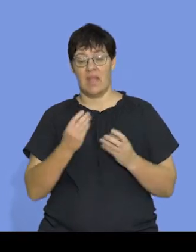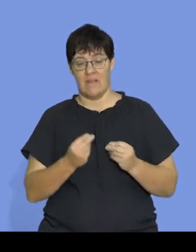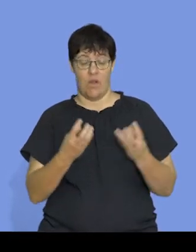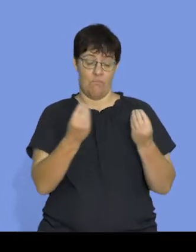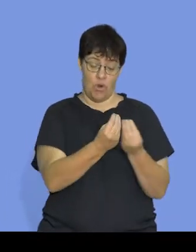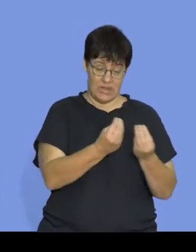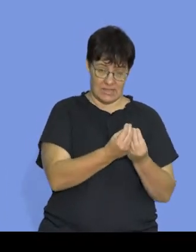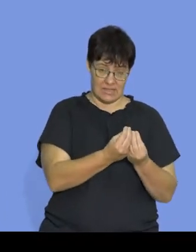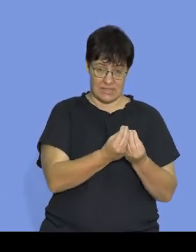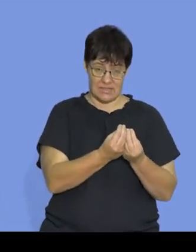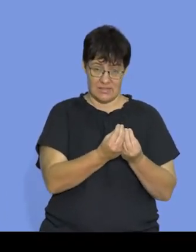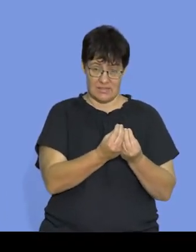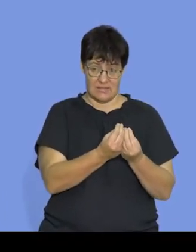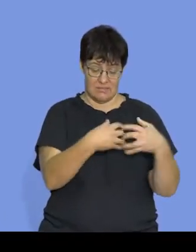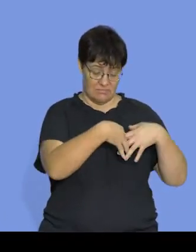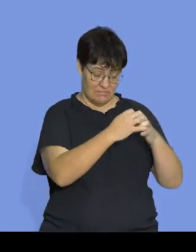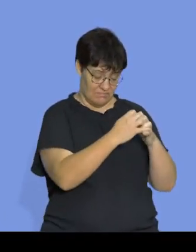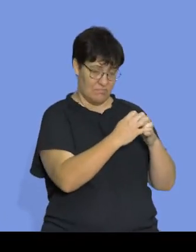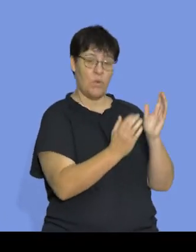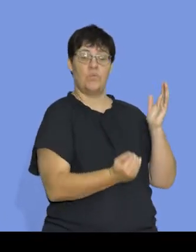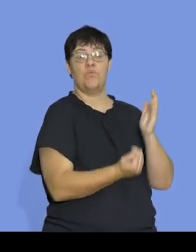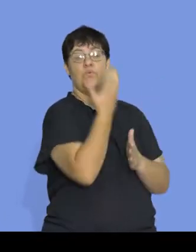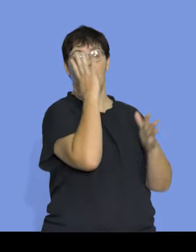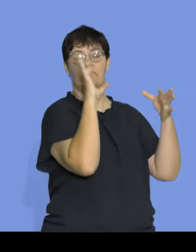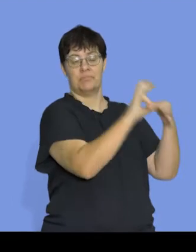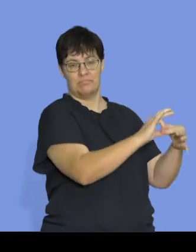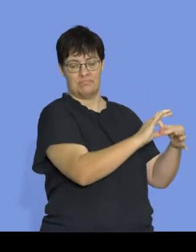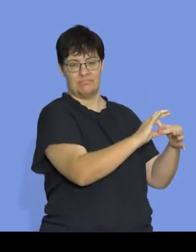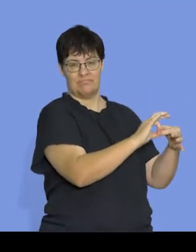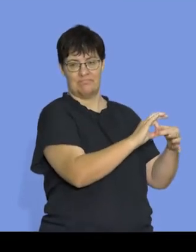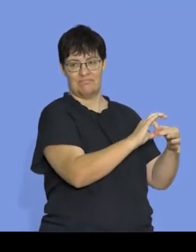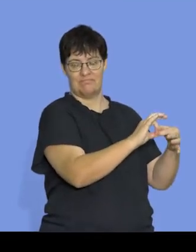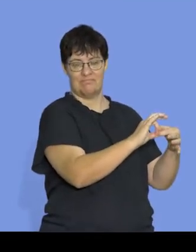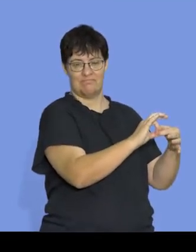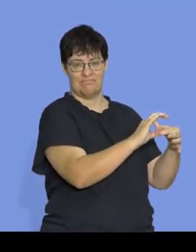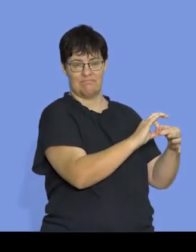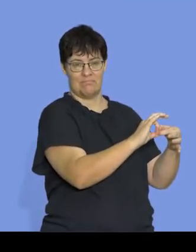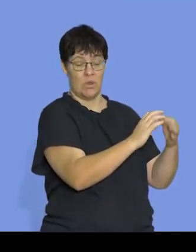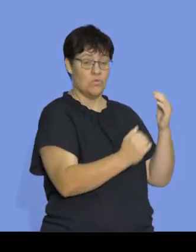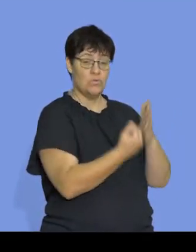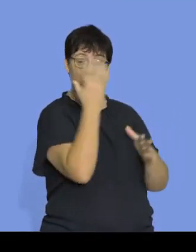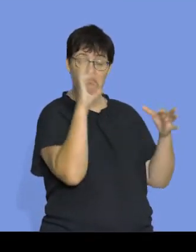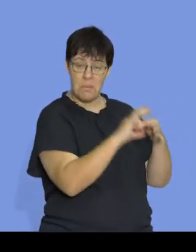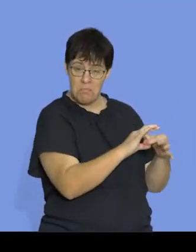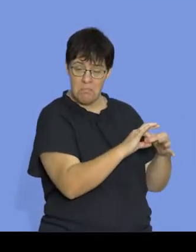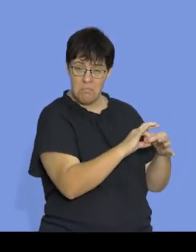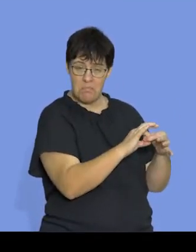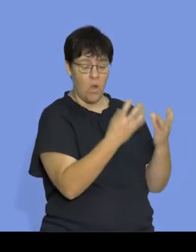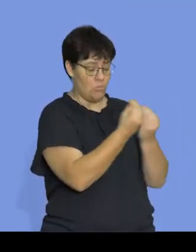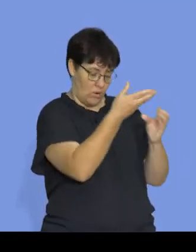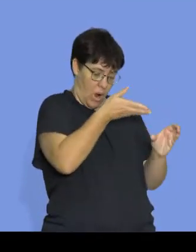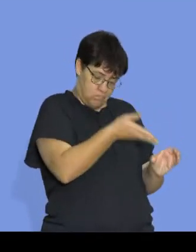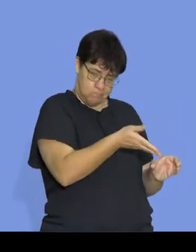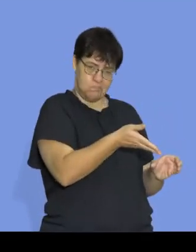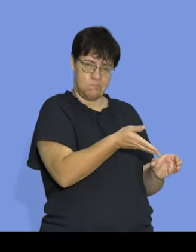these are the new bonds that exist, but these new bonds are actually in the product, okay? And